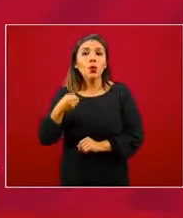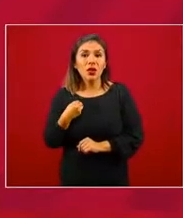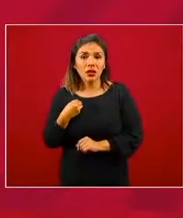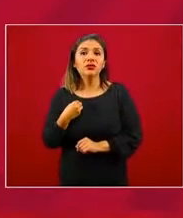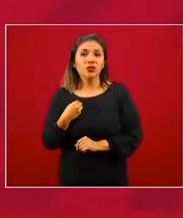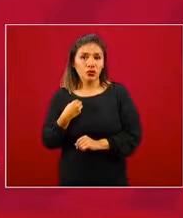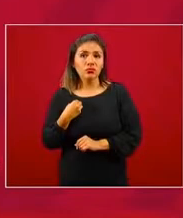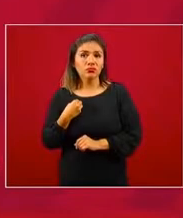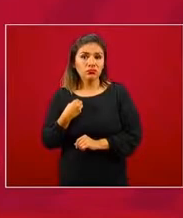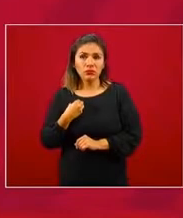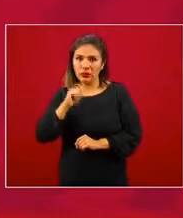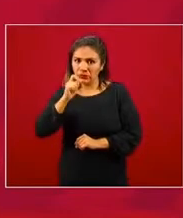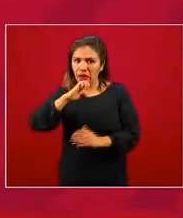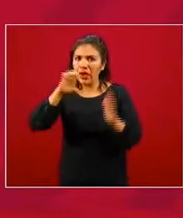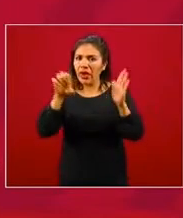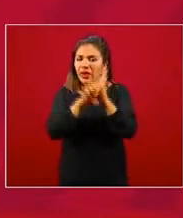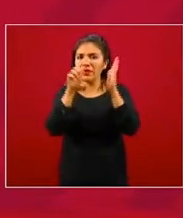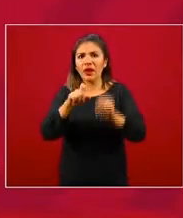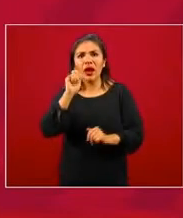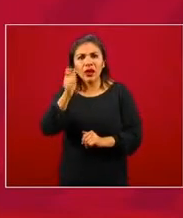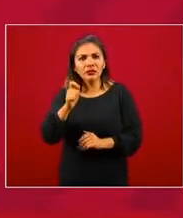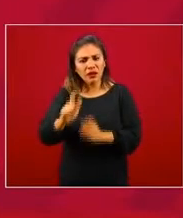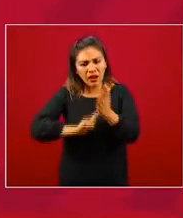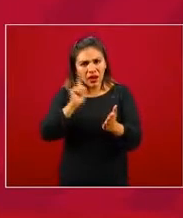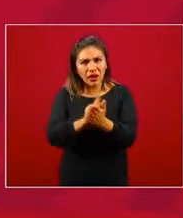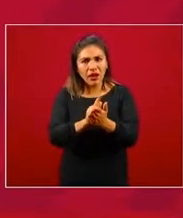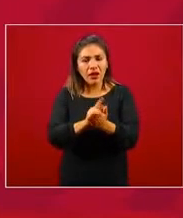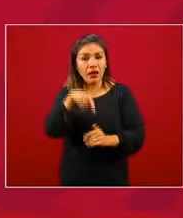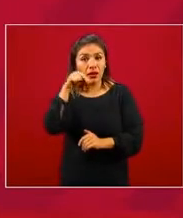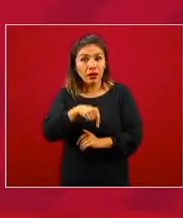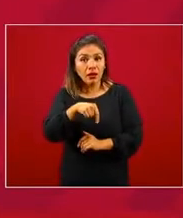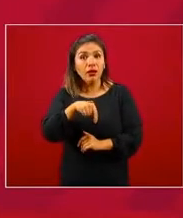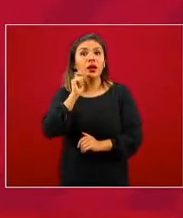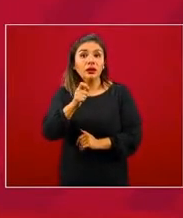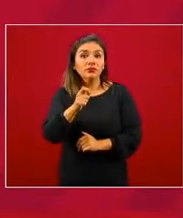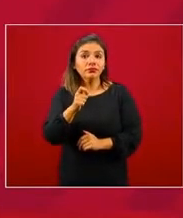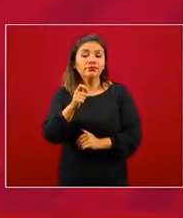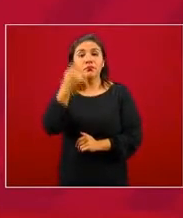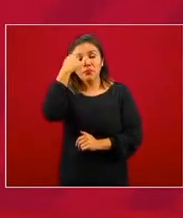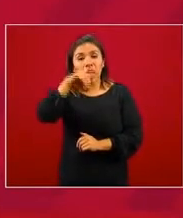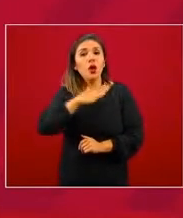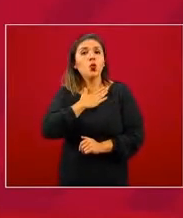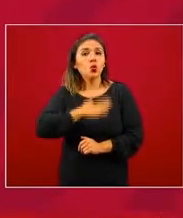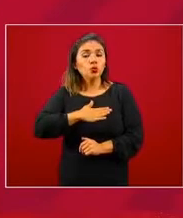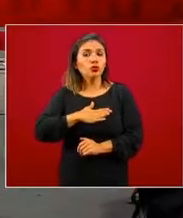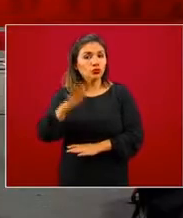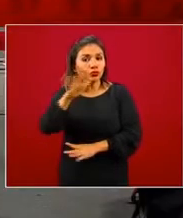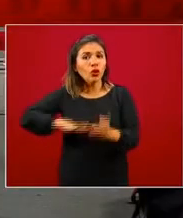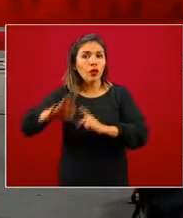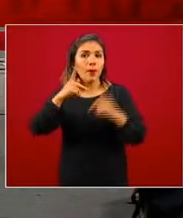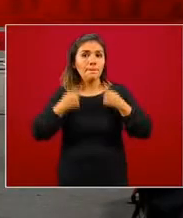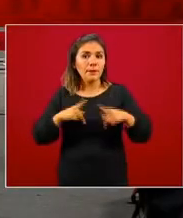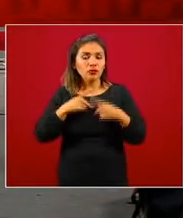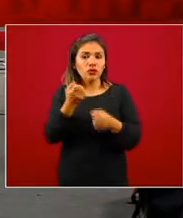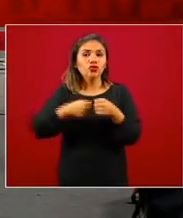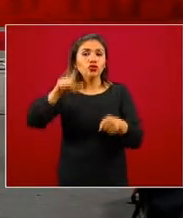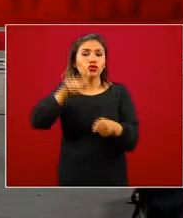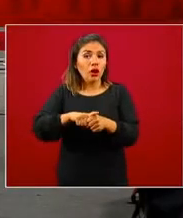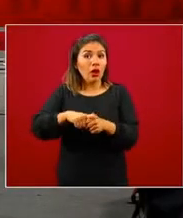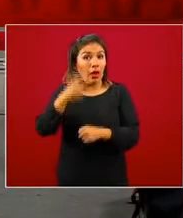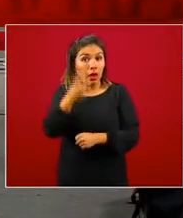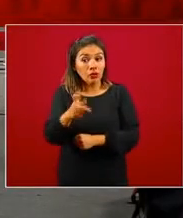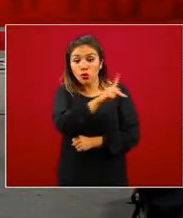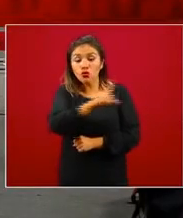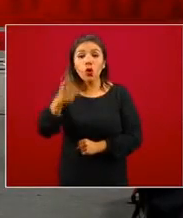an obligation. It's an ethical responsibility, a legal responsibility. And we need this for